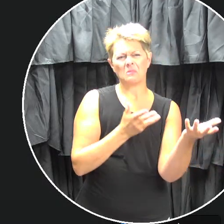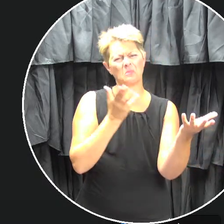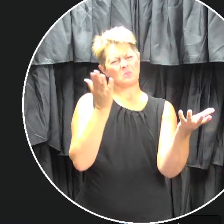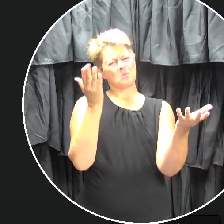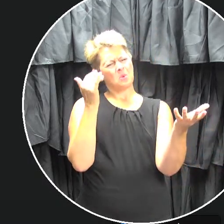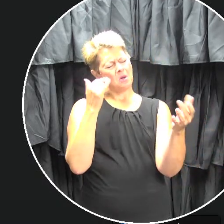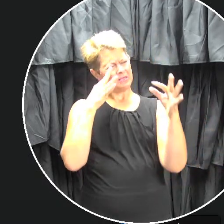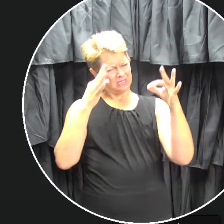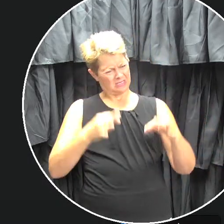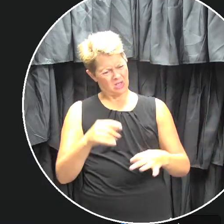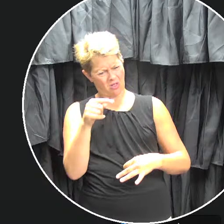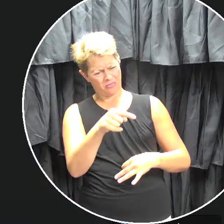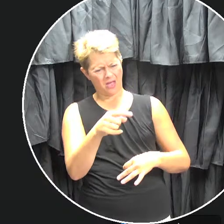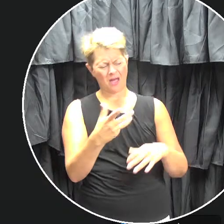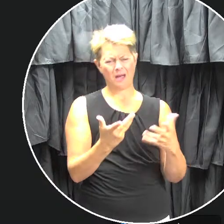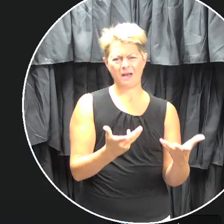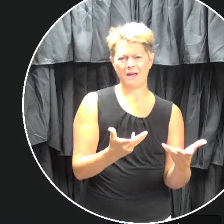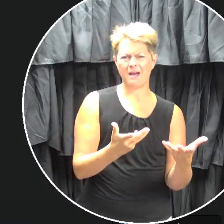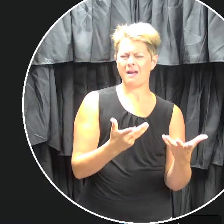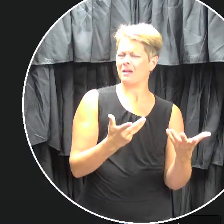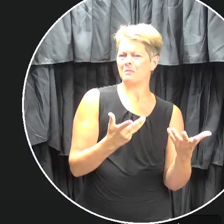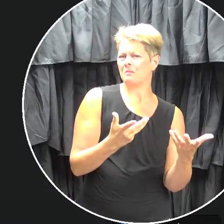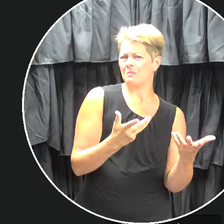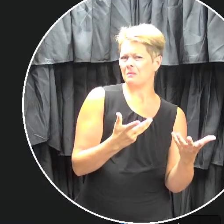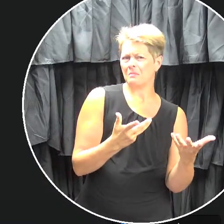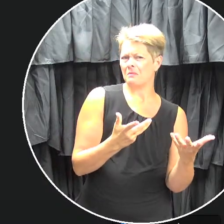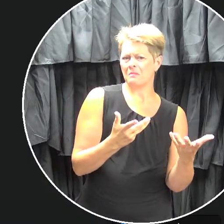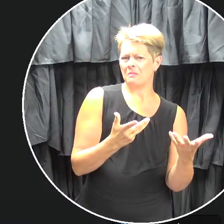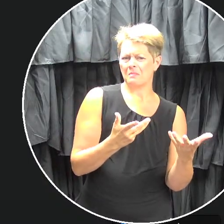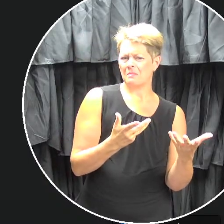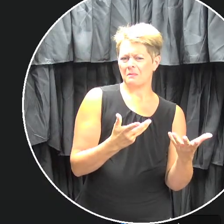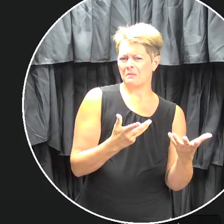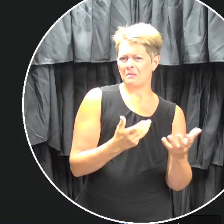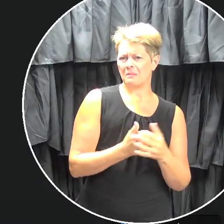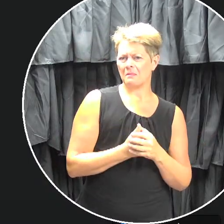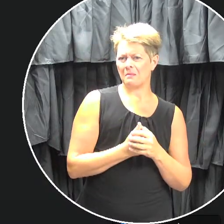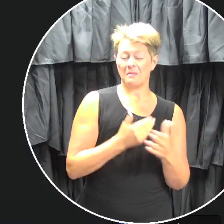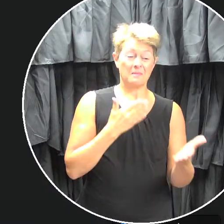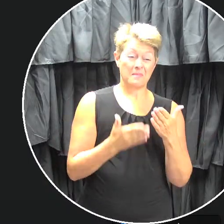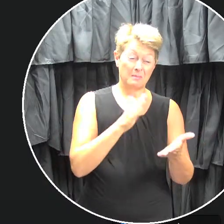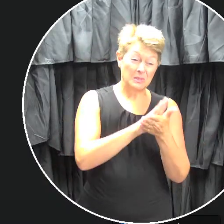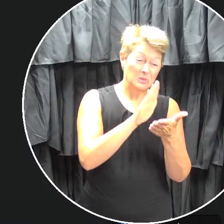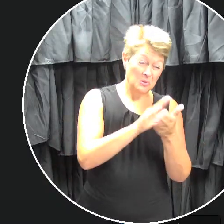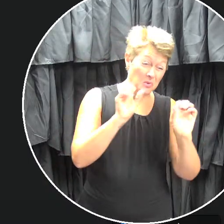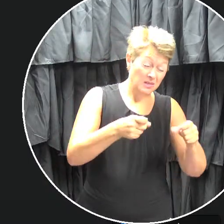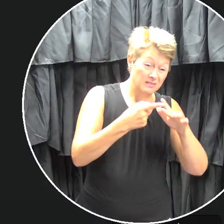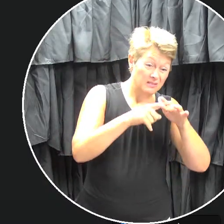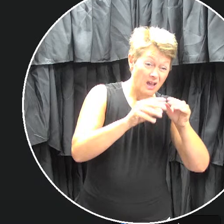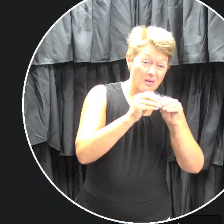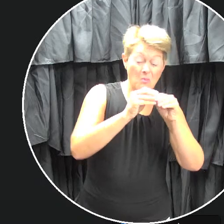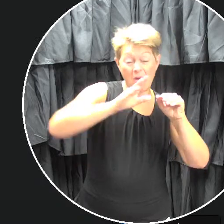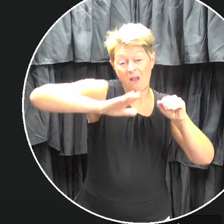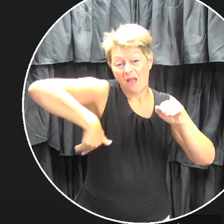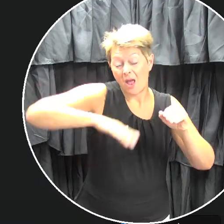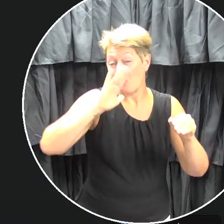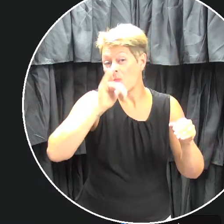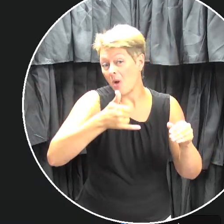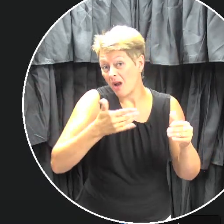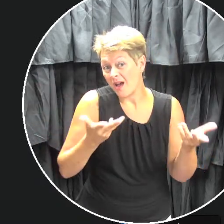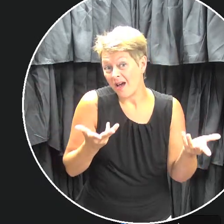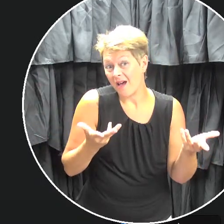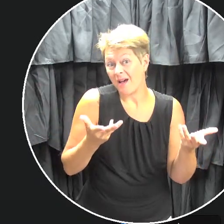that decision, like why not allow school to start a couple hours later so more people would be able to